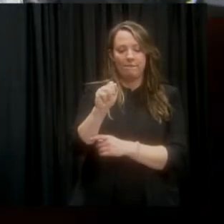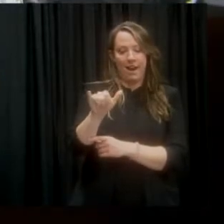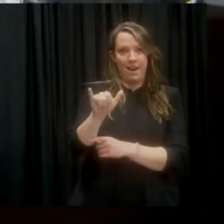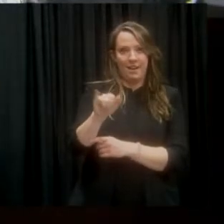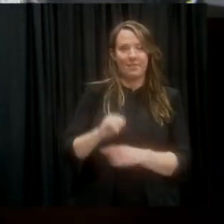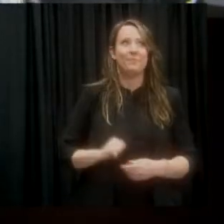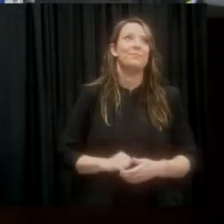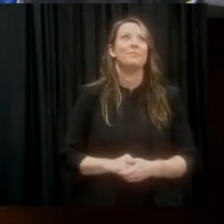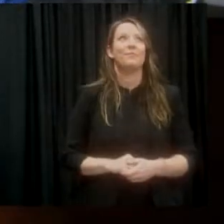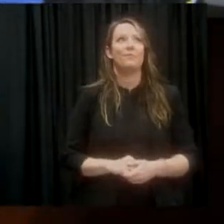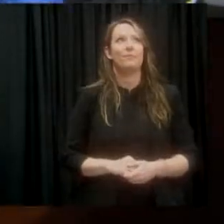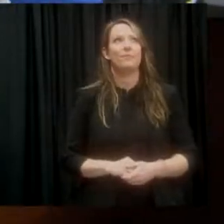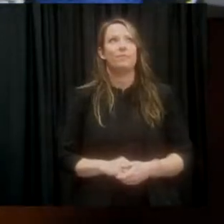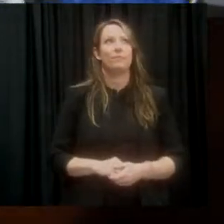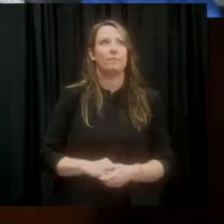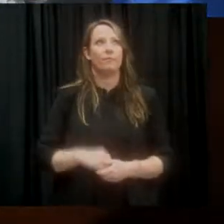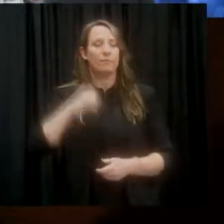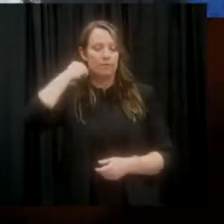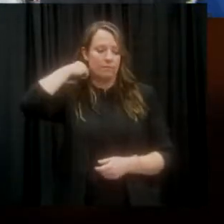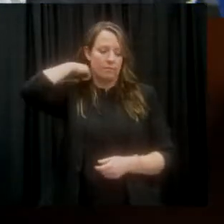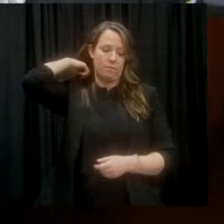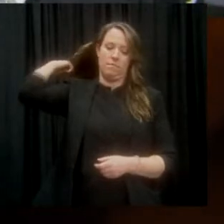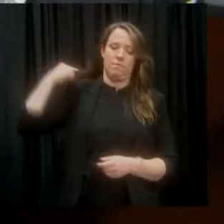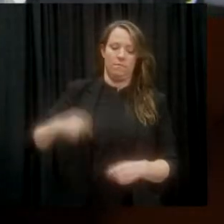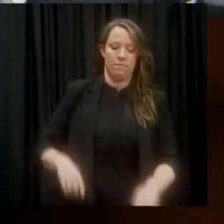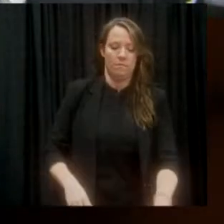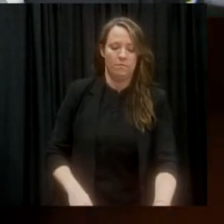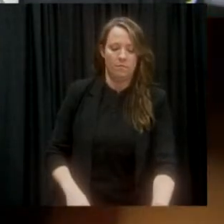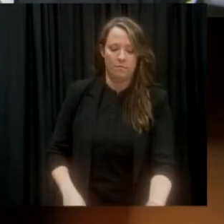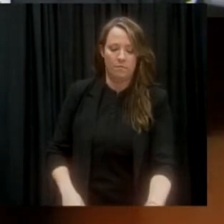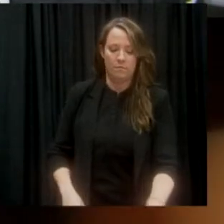Just way big. Just way big.